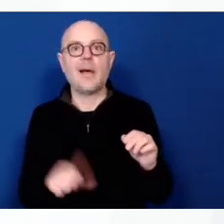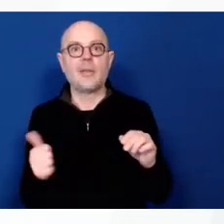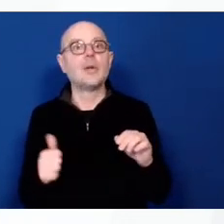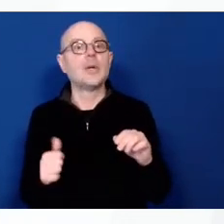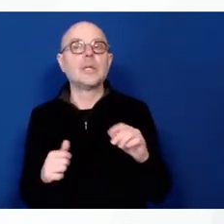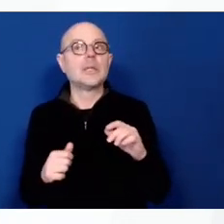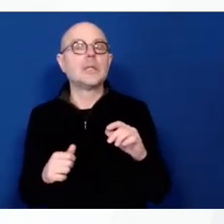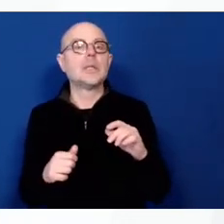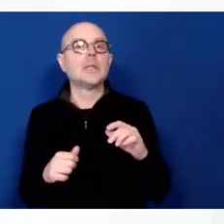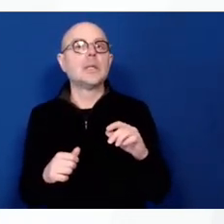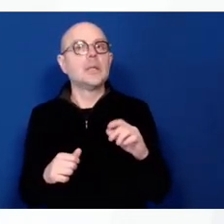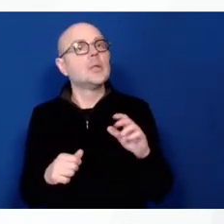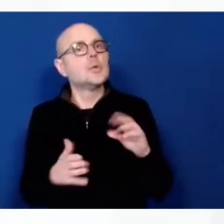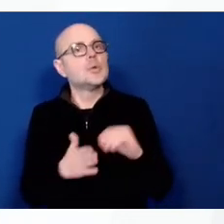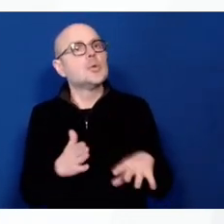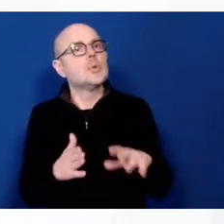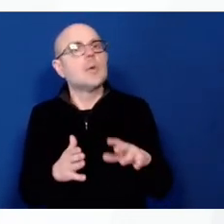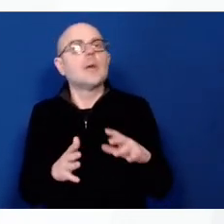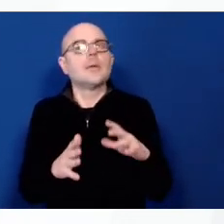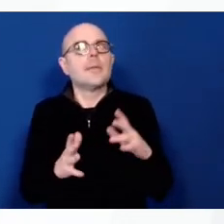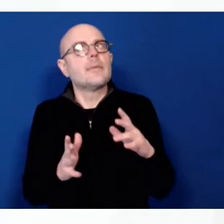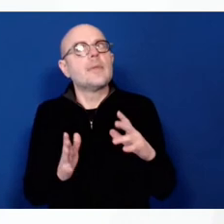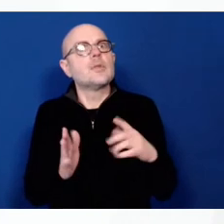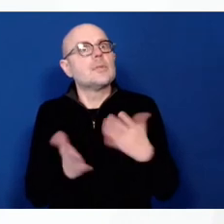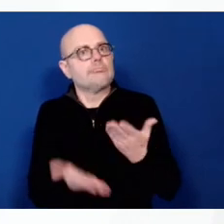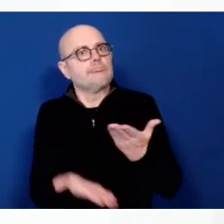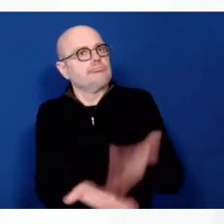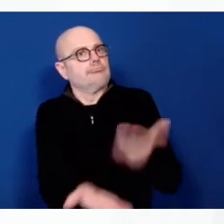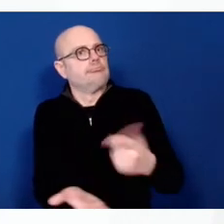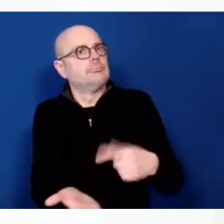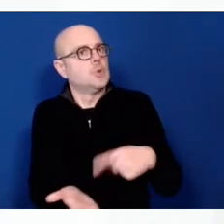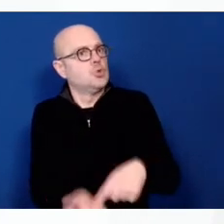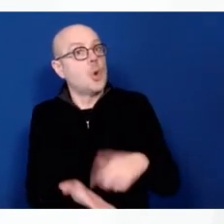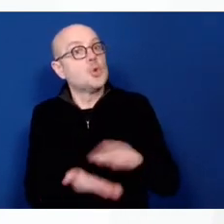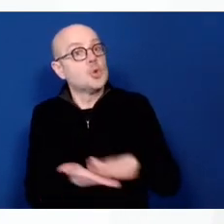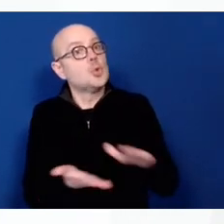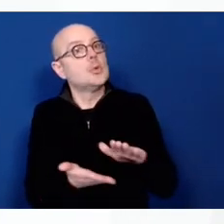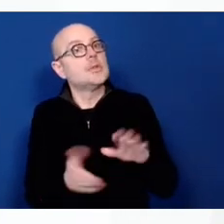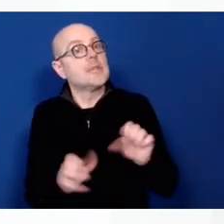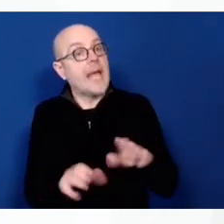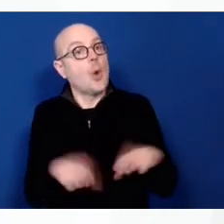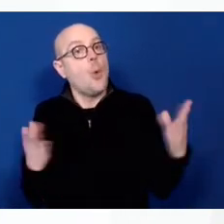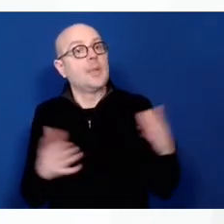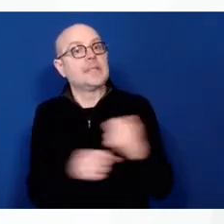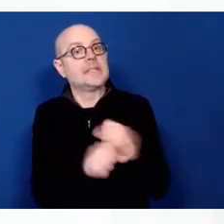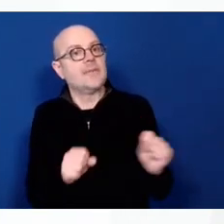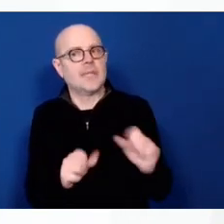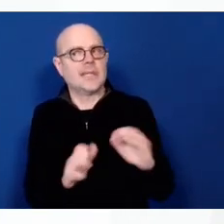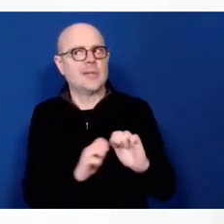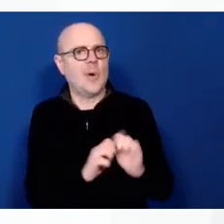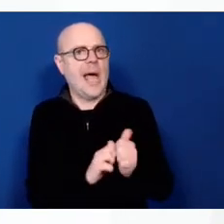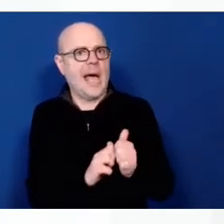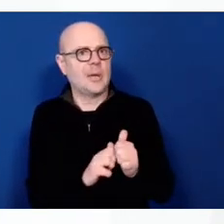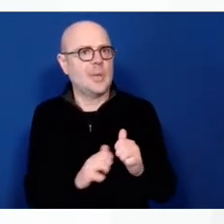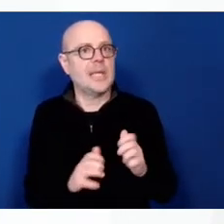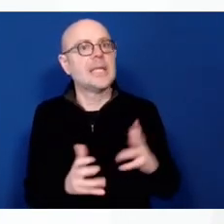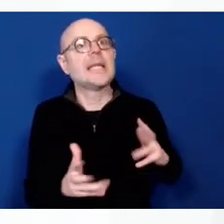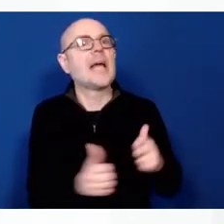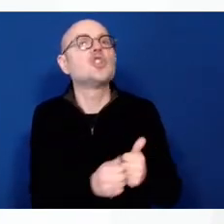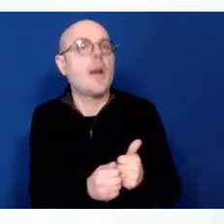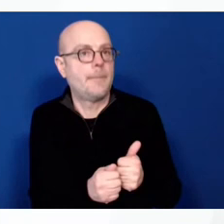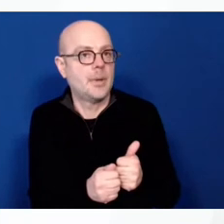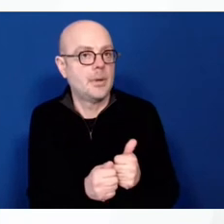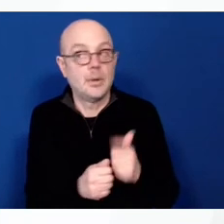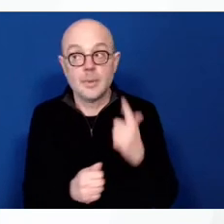evidence that school can be open safely? How do you plan to increase in-person classes in the summer to help some students catch up after more